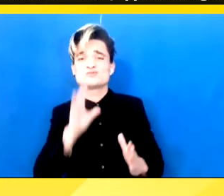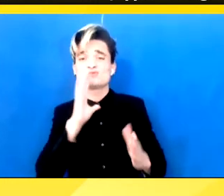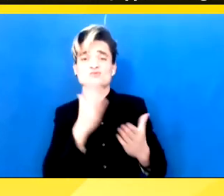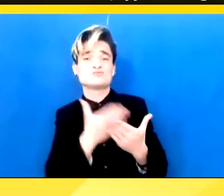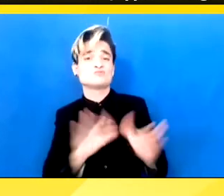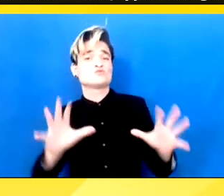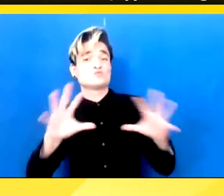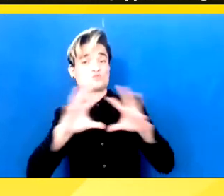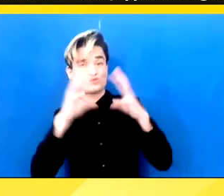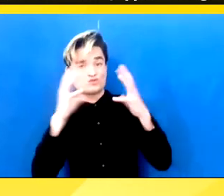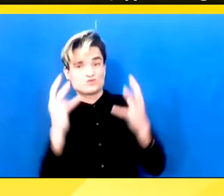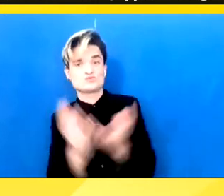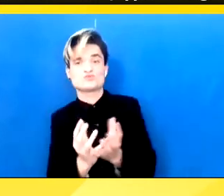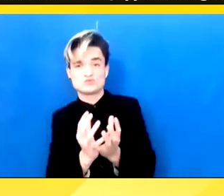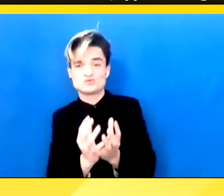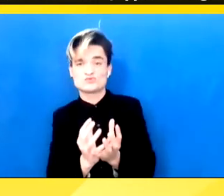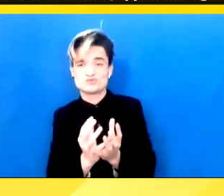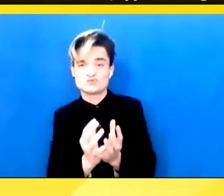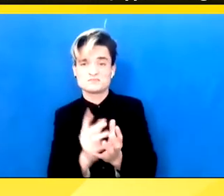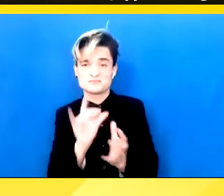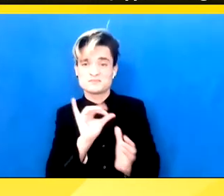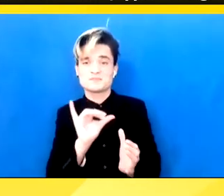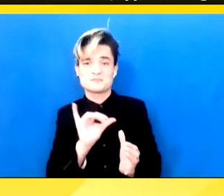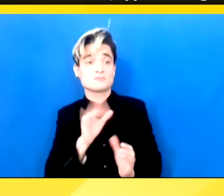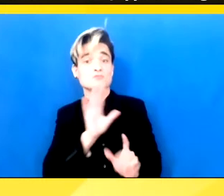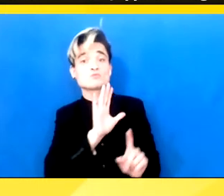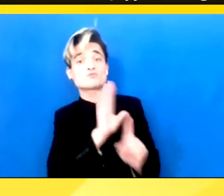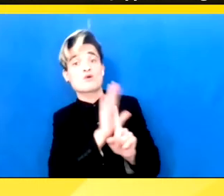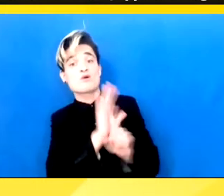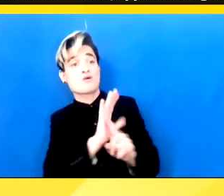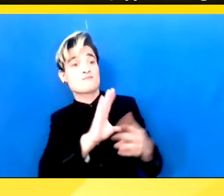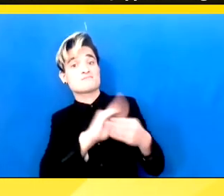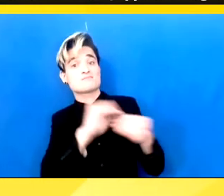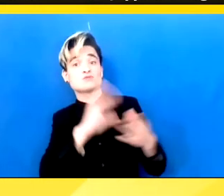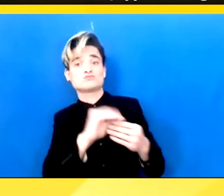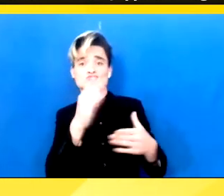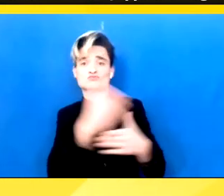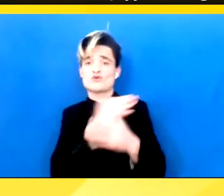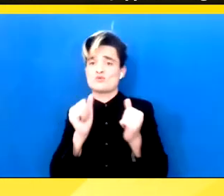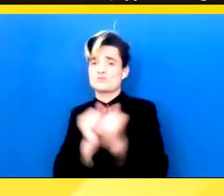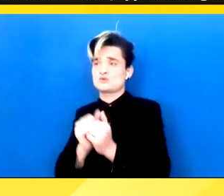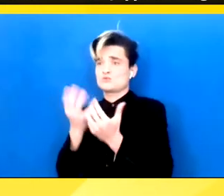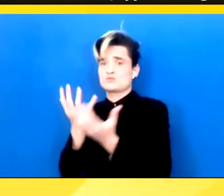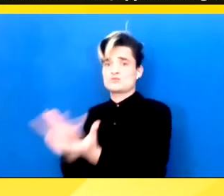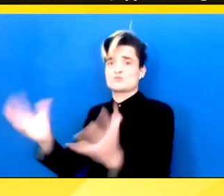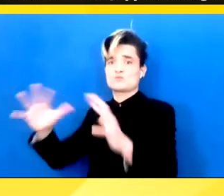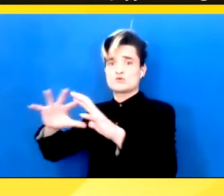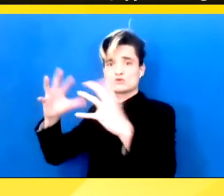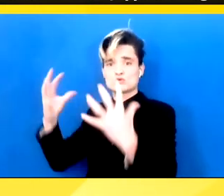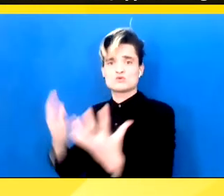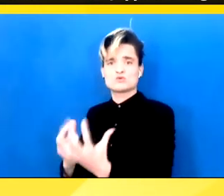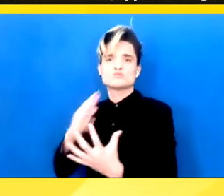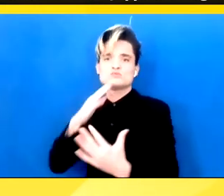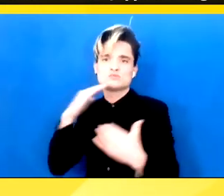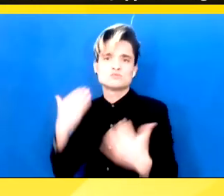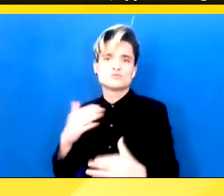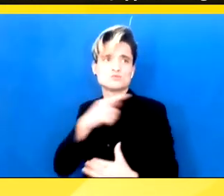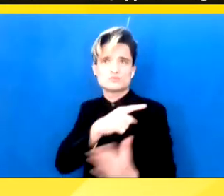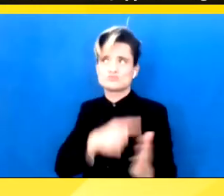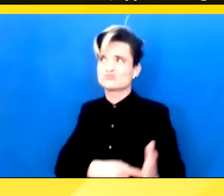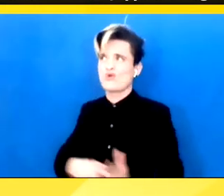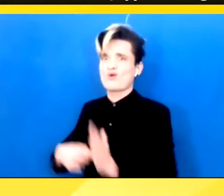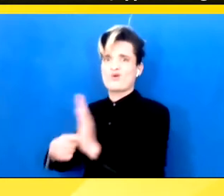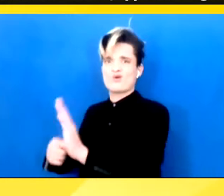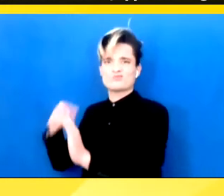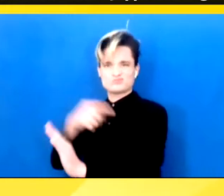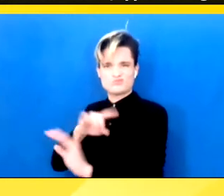the inhumane speed of work in these warehouses. And we know that these issues aren't just in Bessemer. Reverend